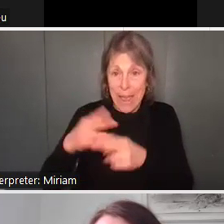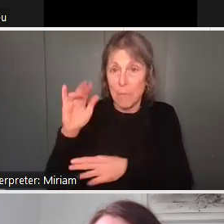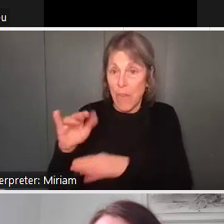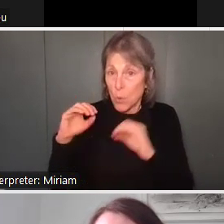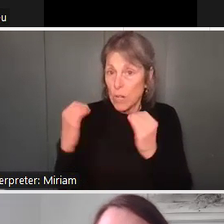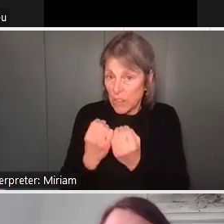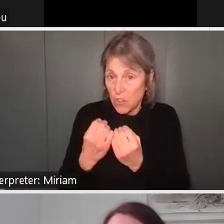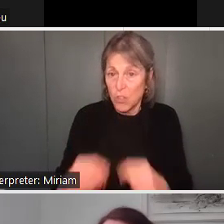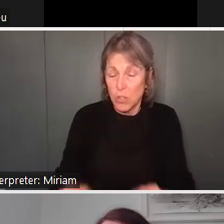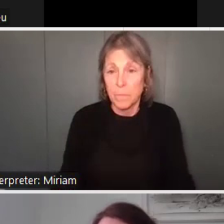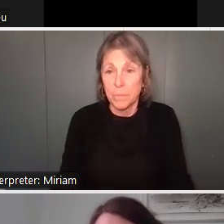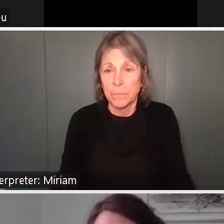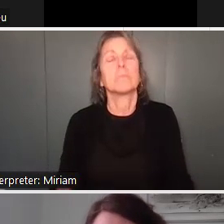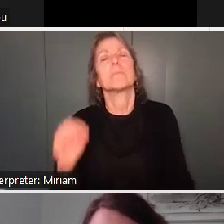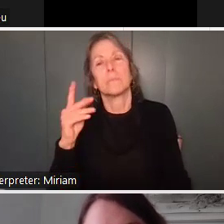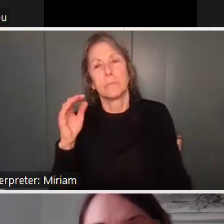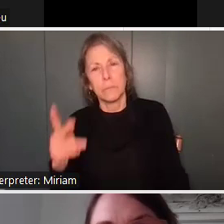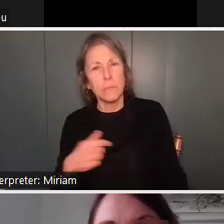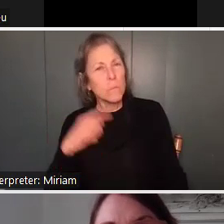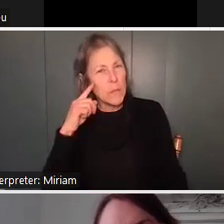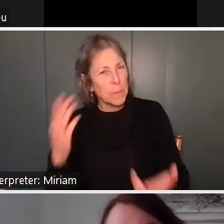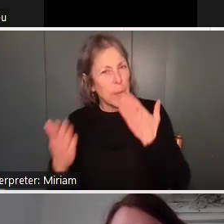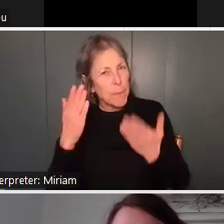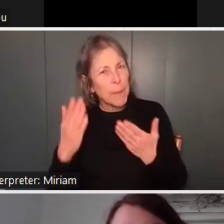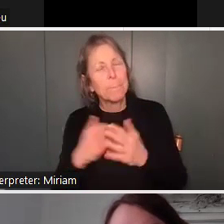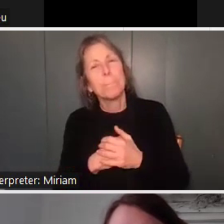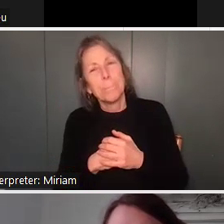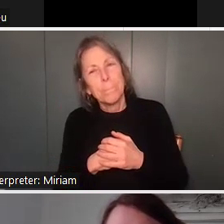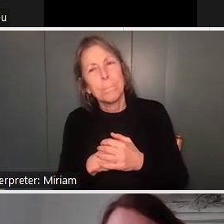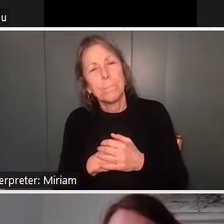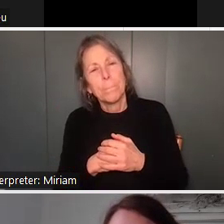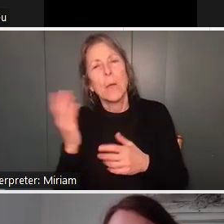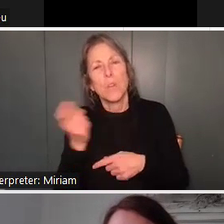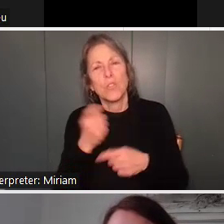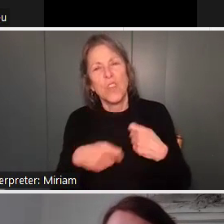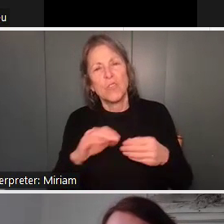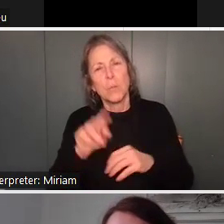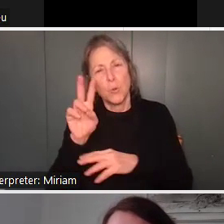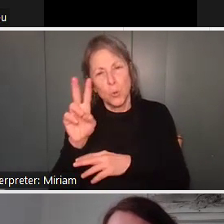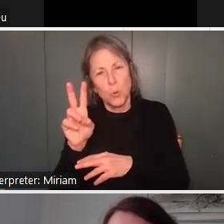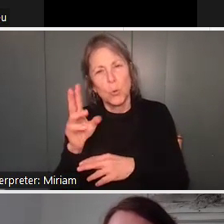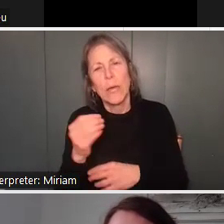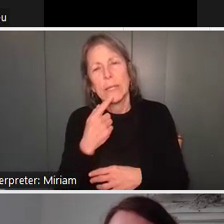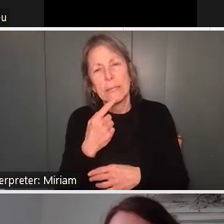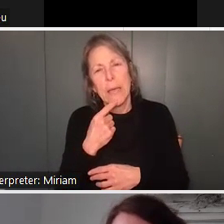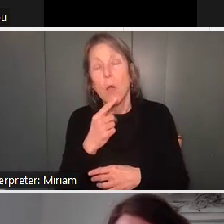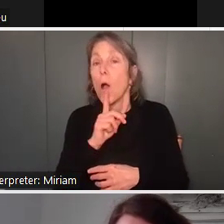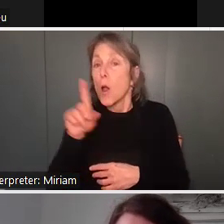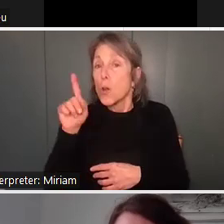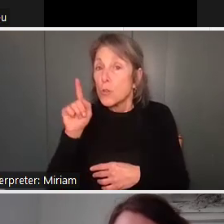organization? Okay, so I think maybe it goes to back, I'm gonna change number 2 to say, are you